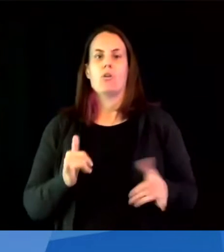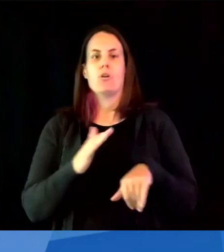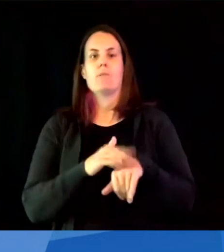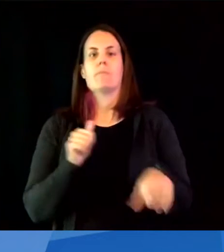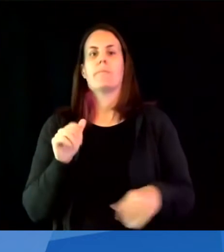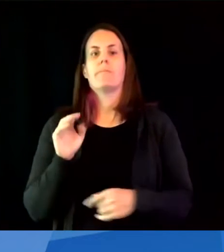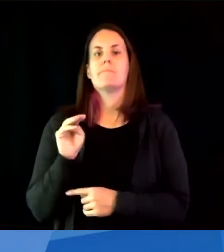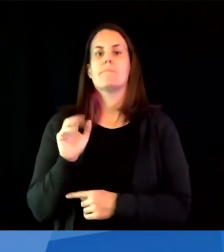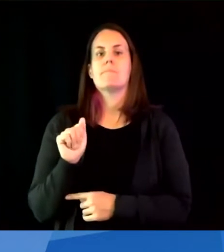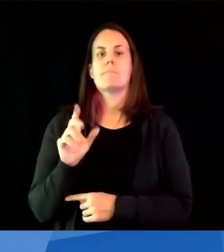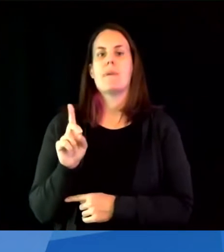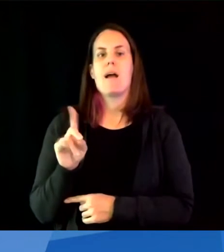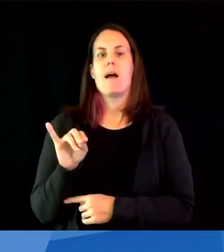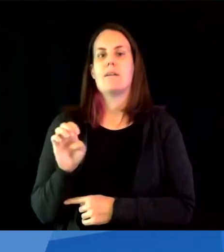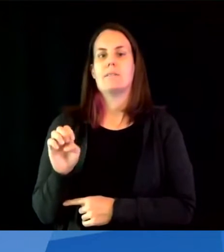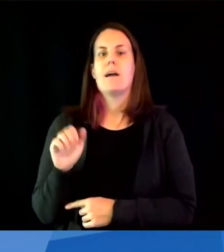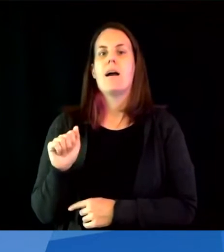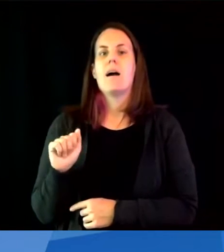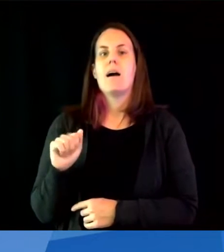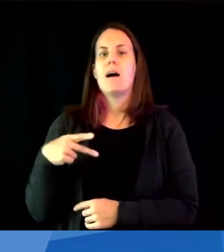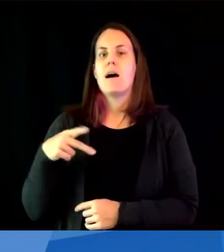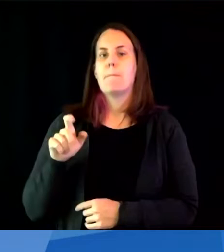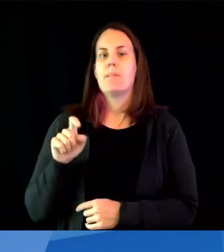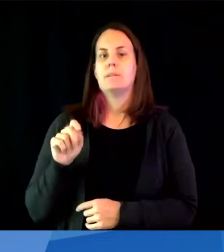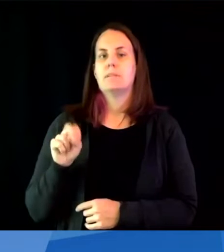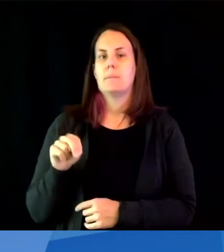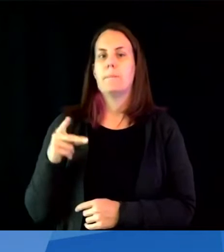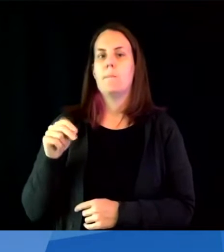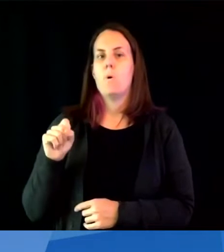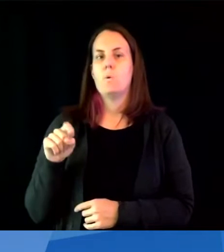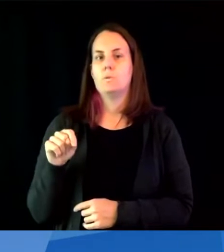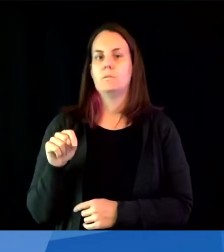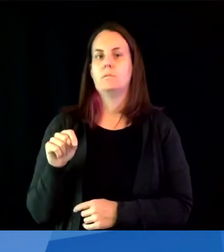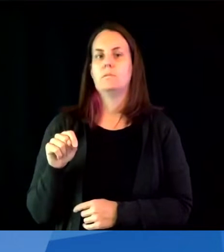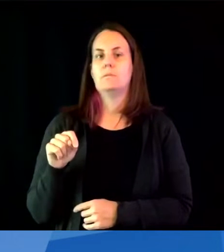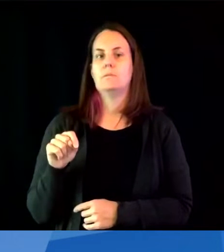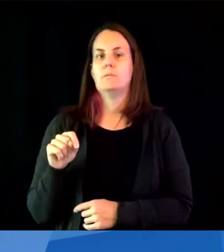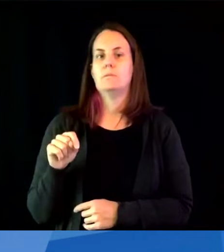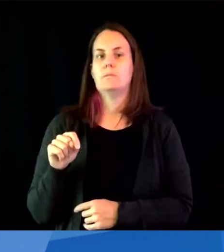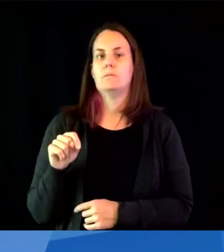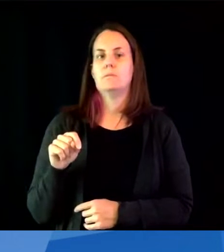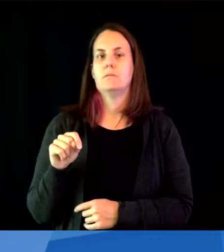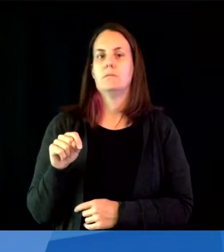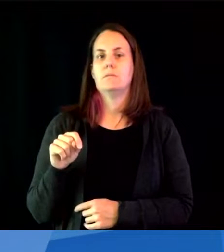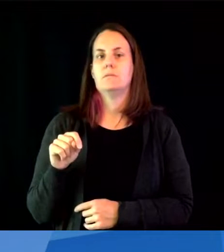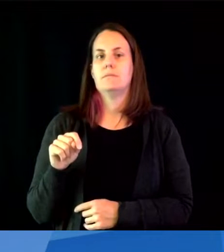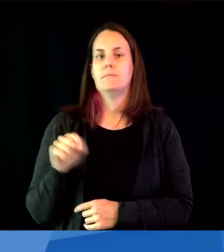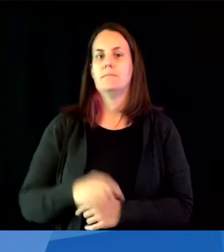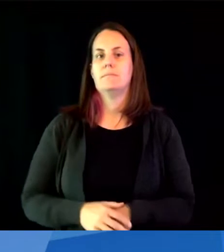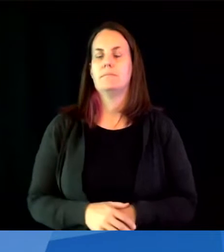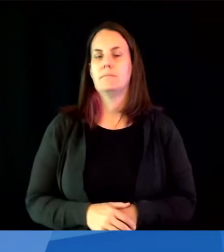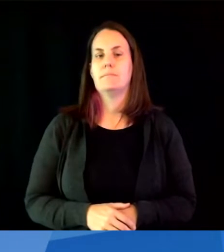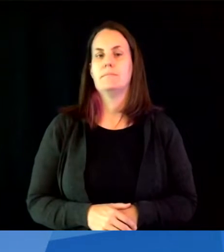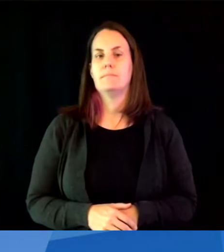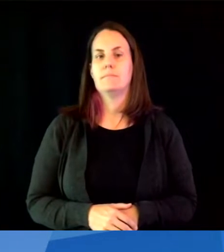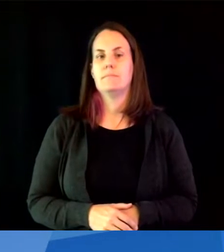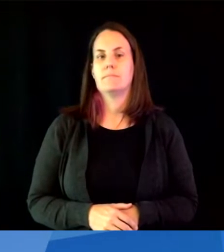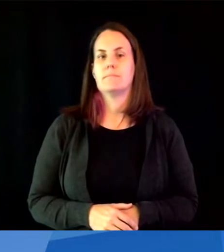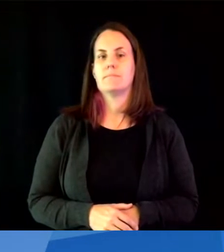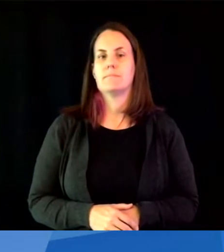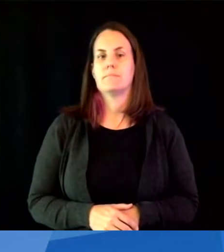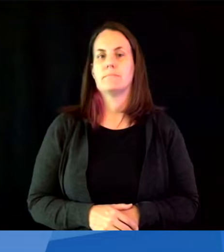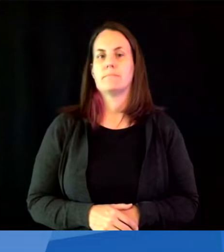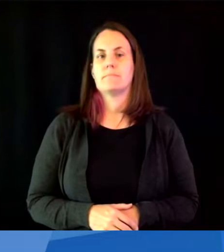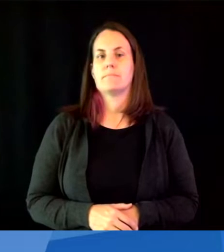Hi, thanks for this call. This question's for Julie. So you had mentioned that the site assessments for if we potentially